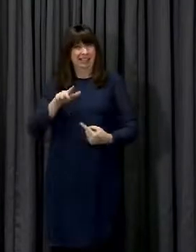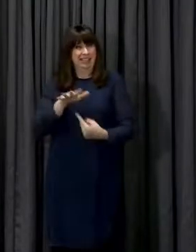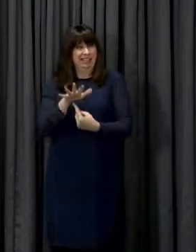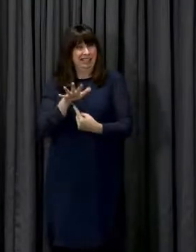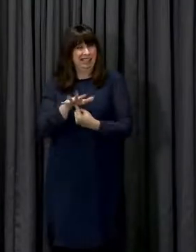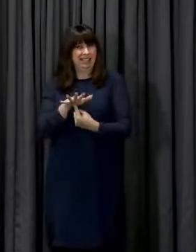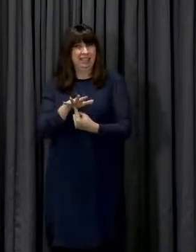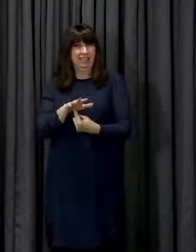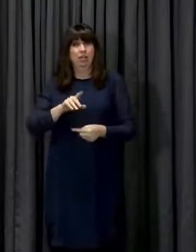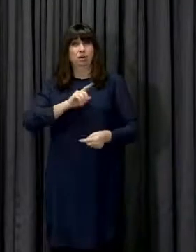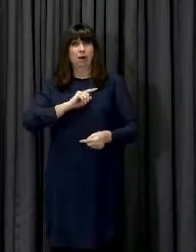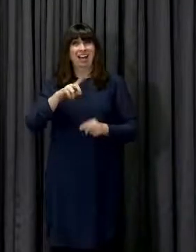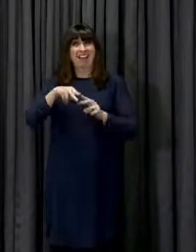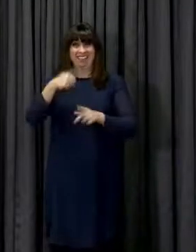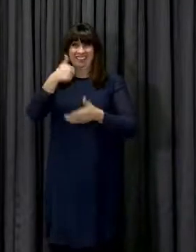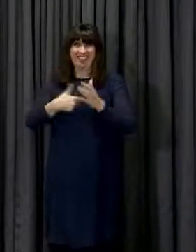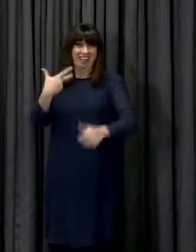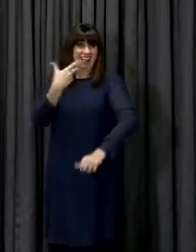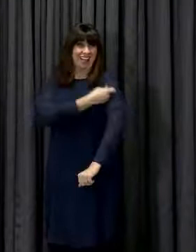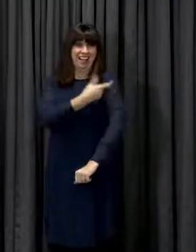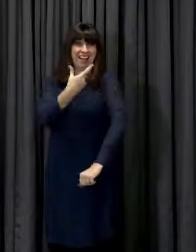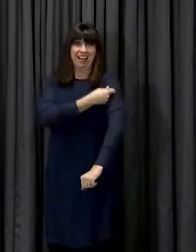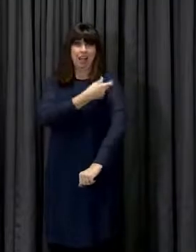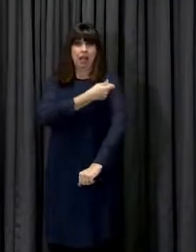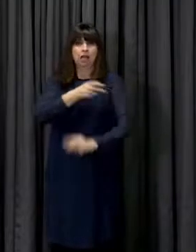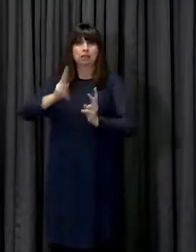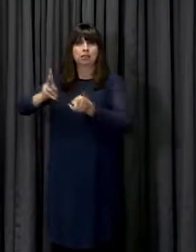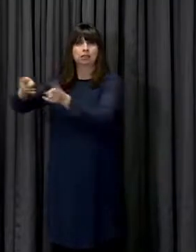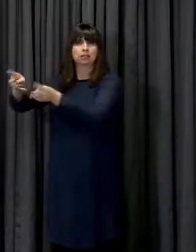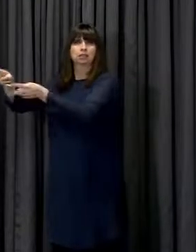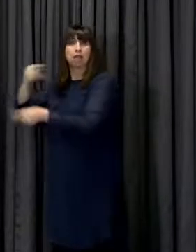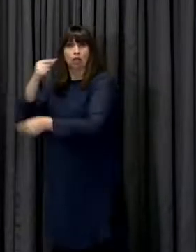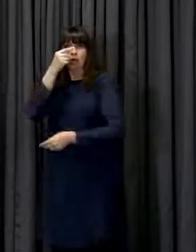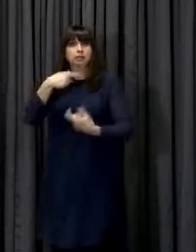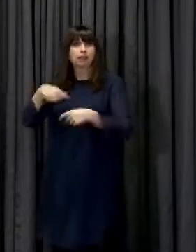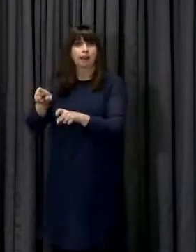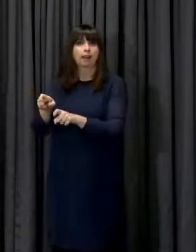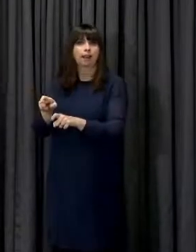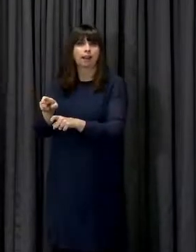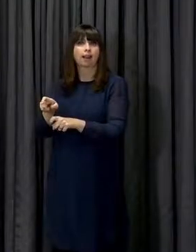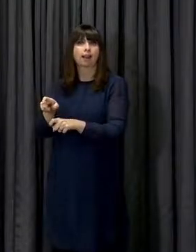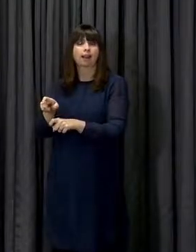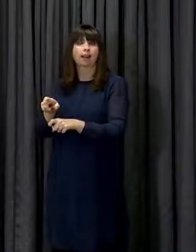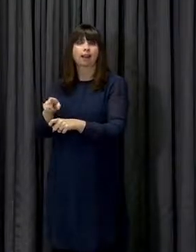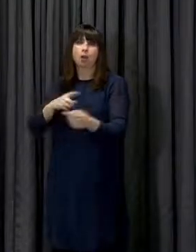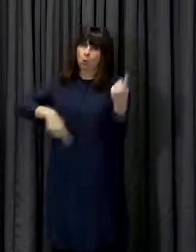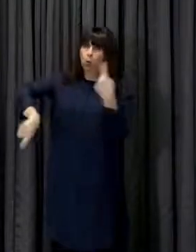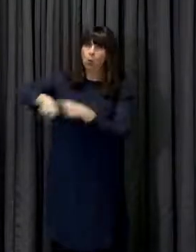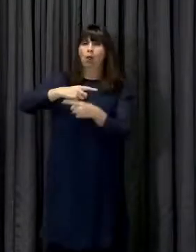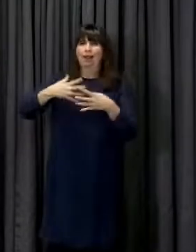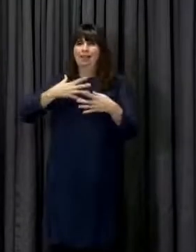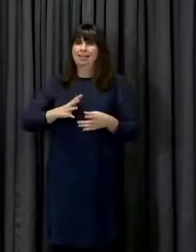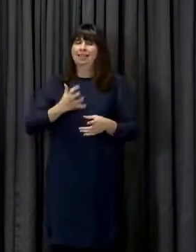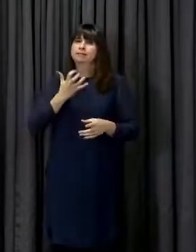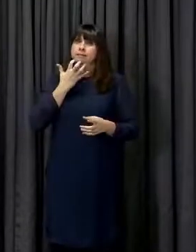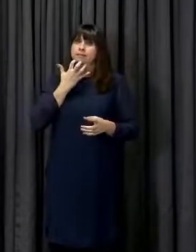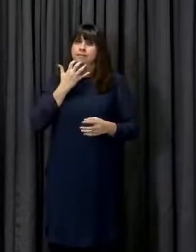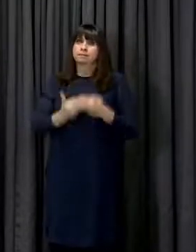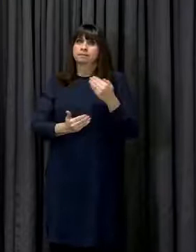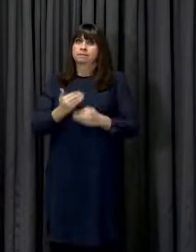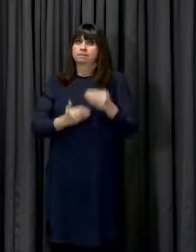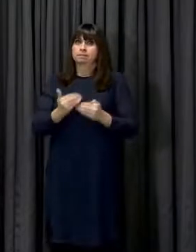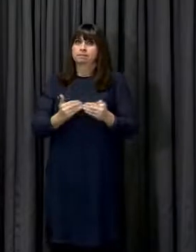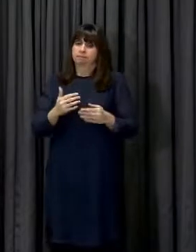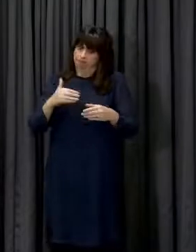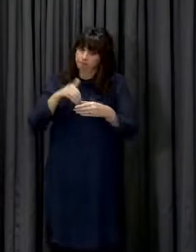tremendous amount of harm could still take place over this winter if we can't all play our part in helping to keep Wales